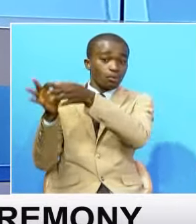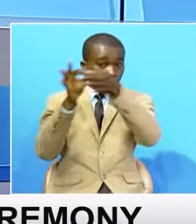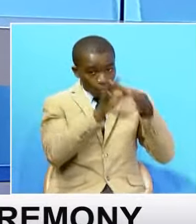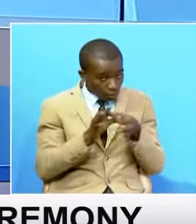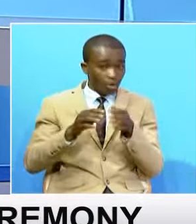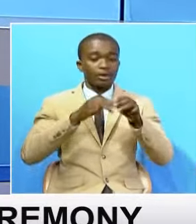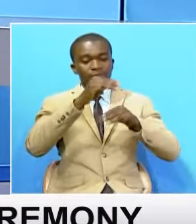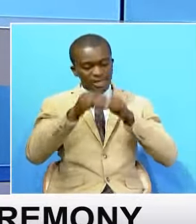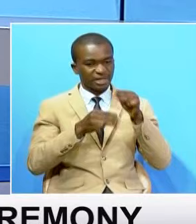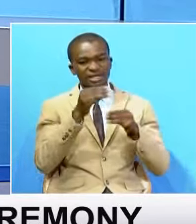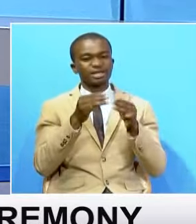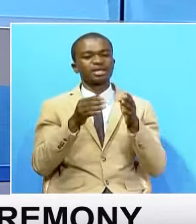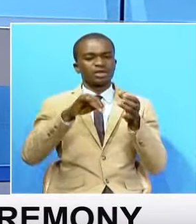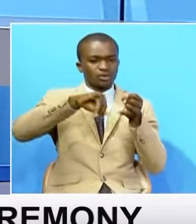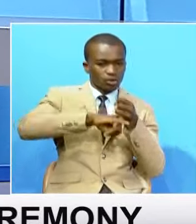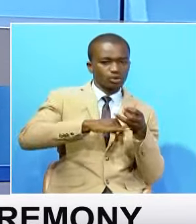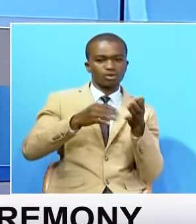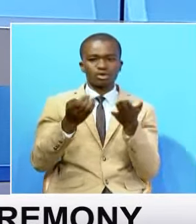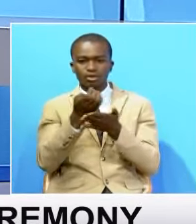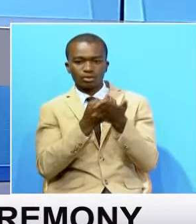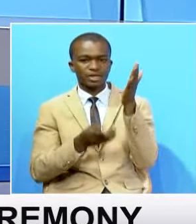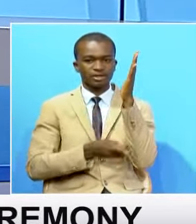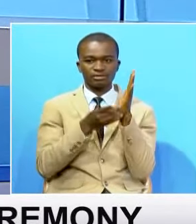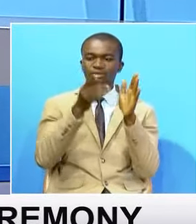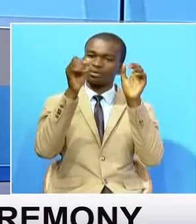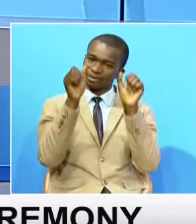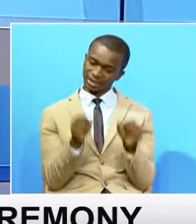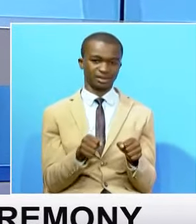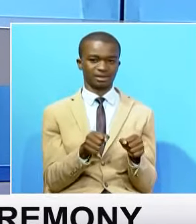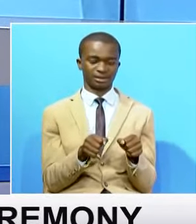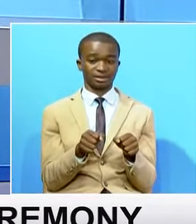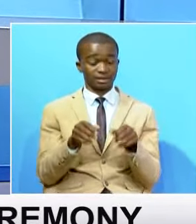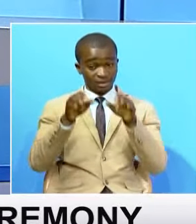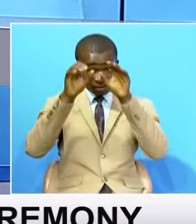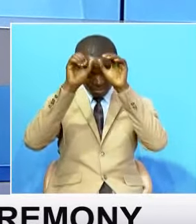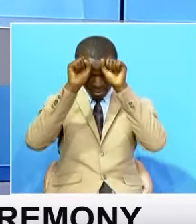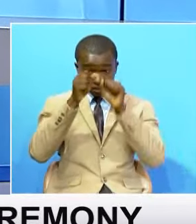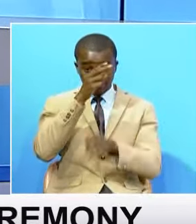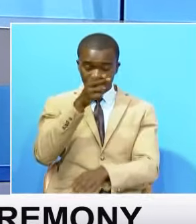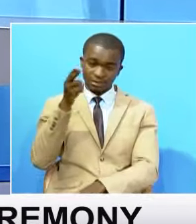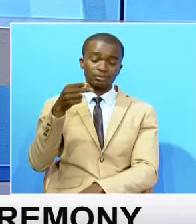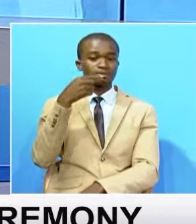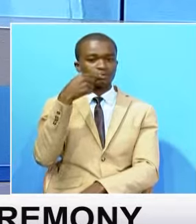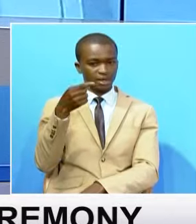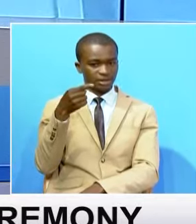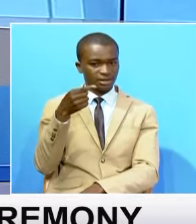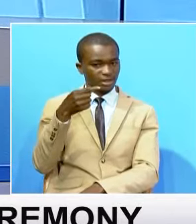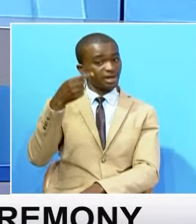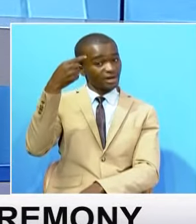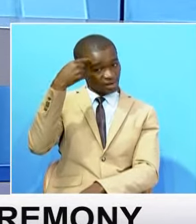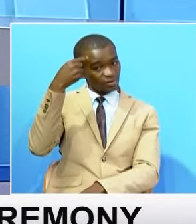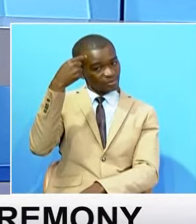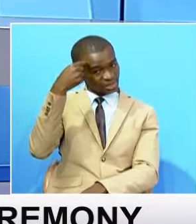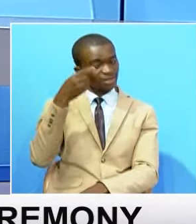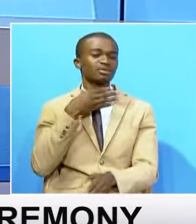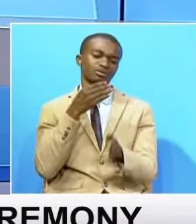be harnessed. Mr. Hichilema also says his administration is committed to working with traditional leaders in its agenda to develop